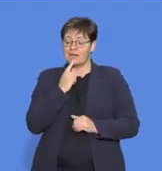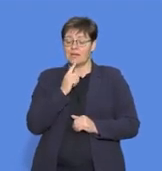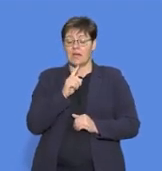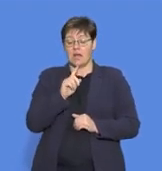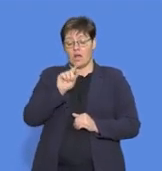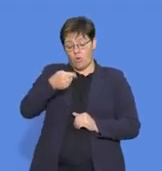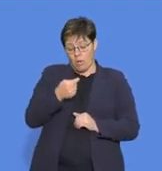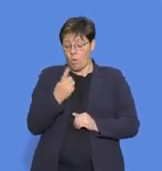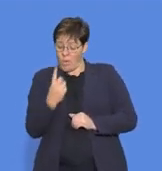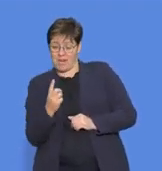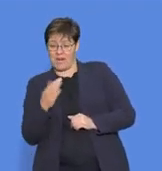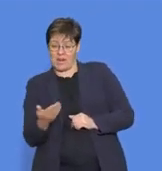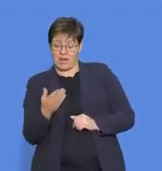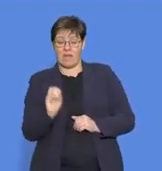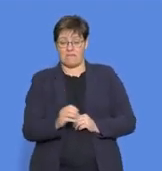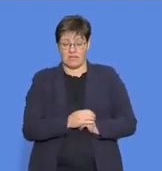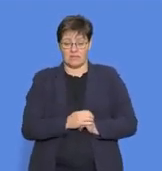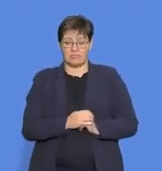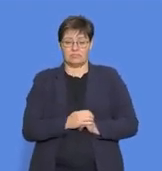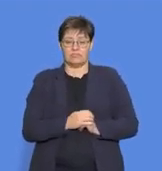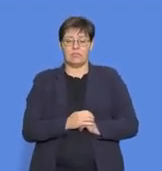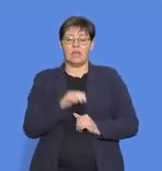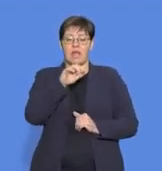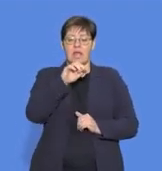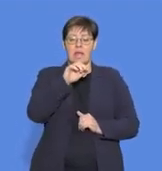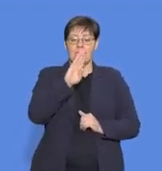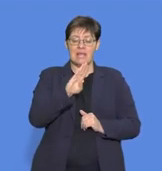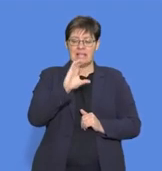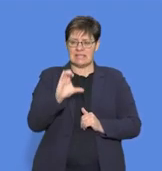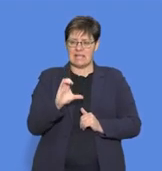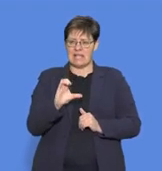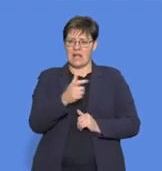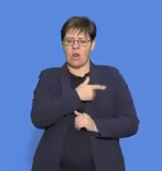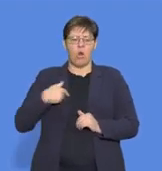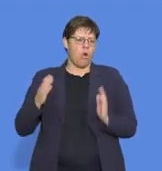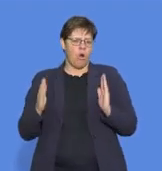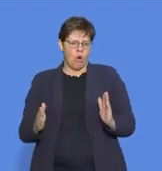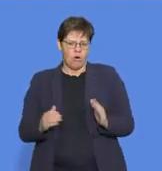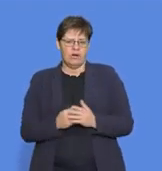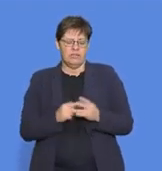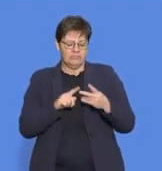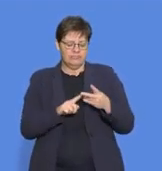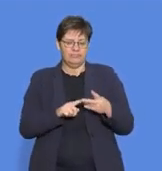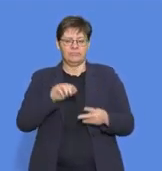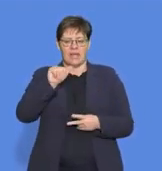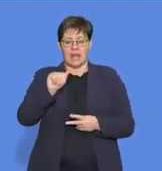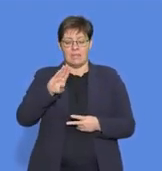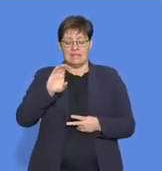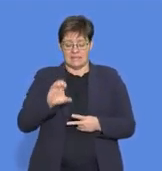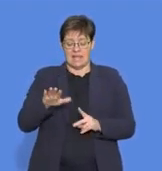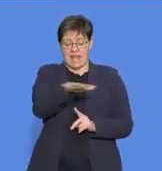decimal place. So they want us to find the length of BC, and they want us to find the area of